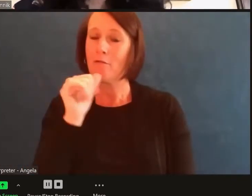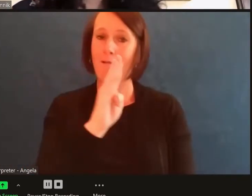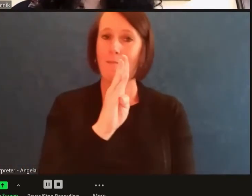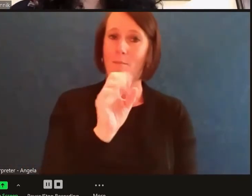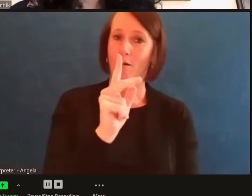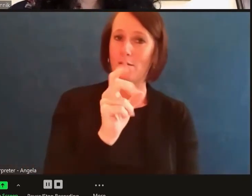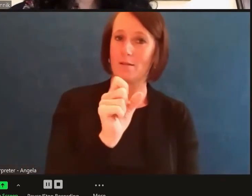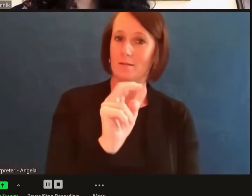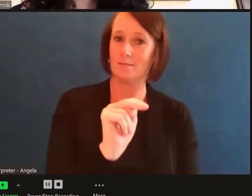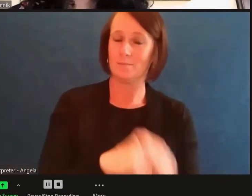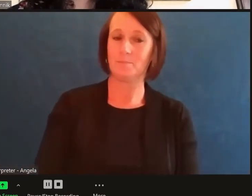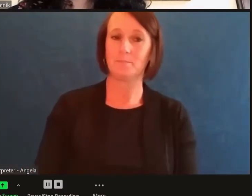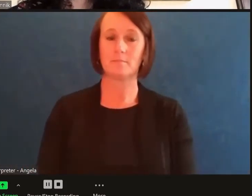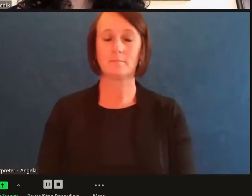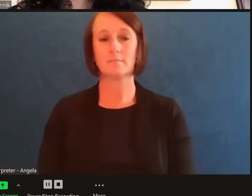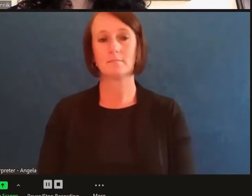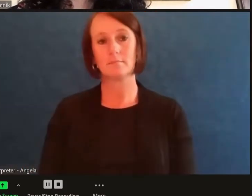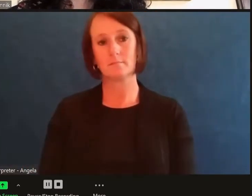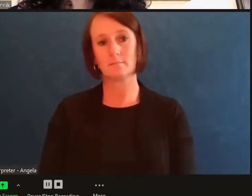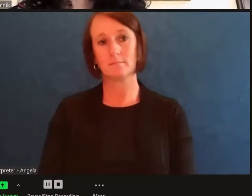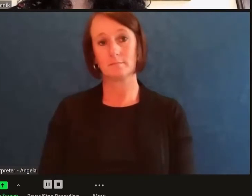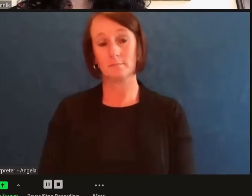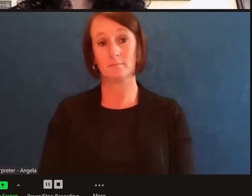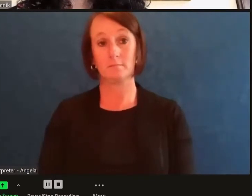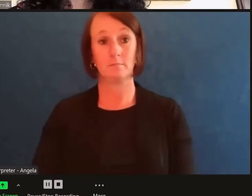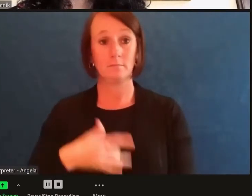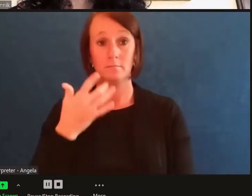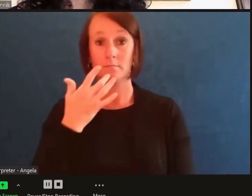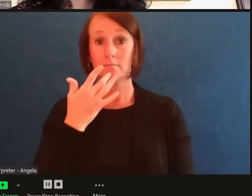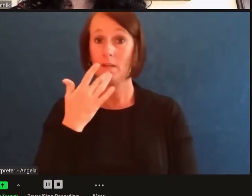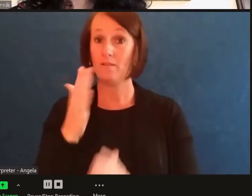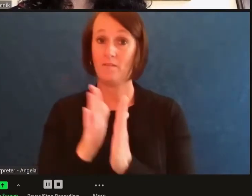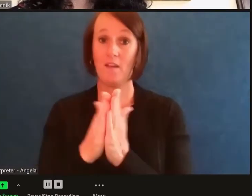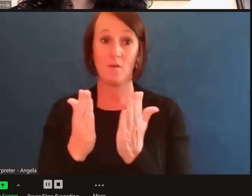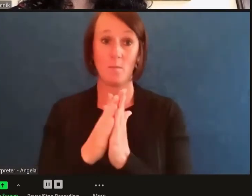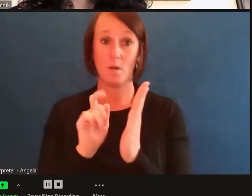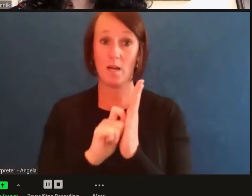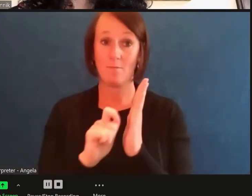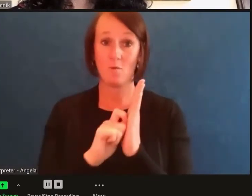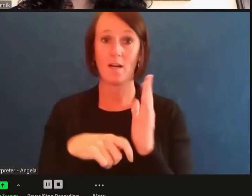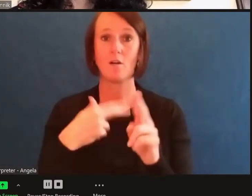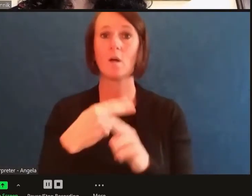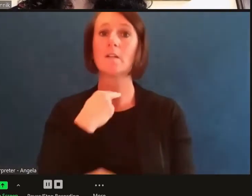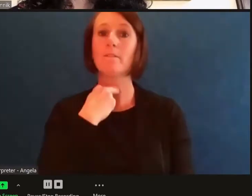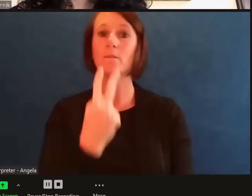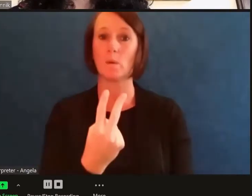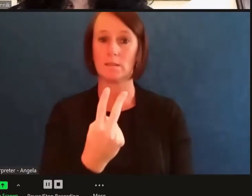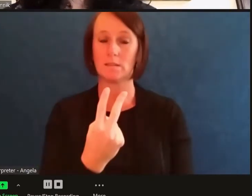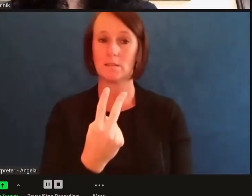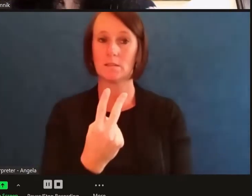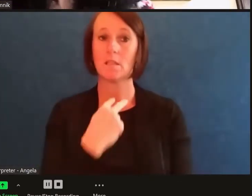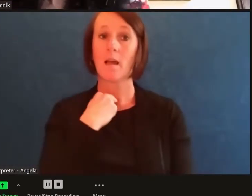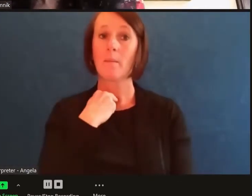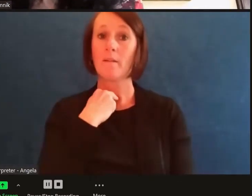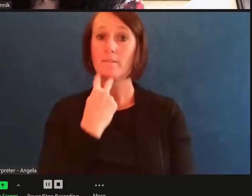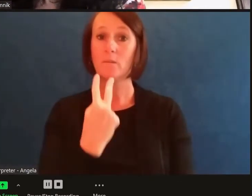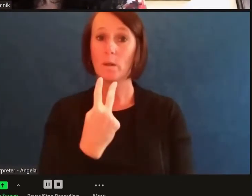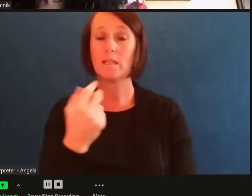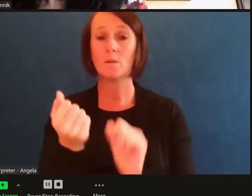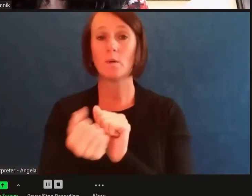Do I have a favorite book that you've written? My favorite book is the book I'm writing right now. It's called Voice. I'm co-writing with my good friend, Wally